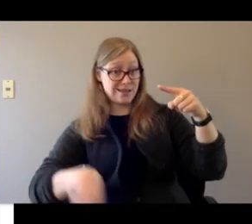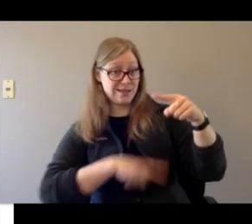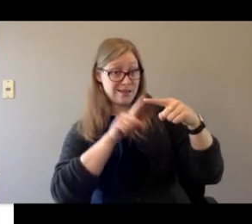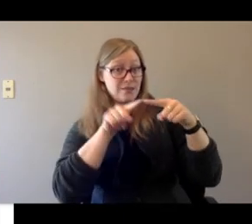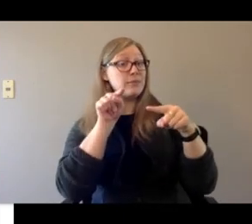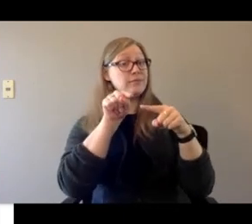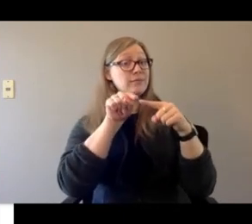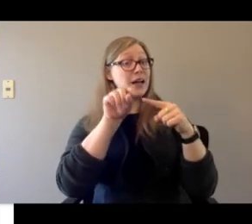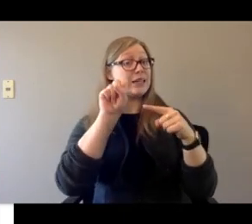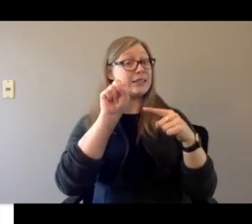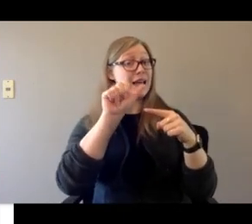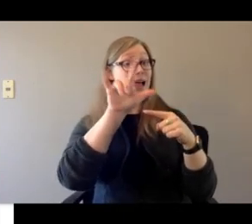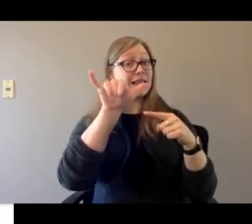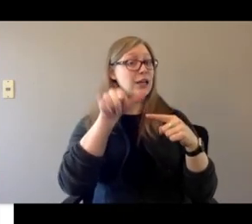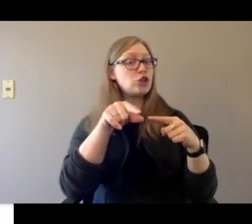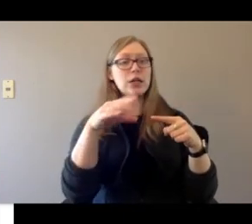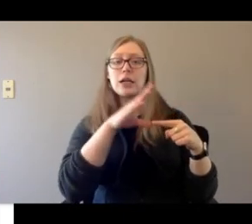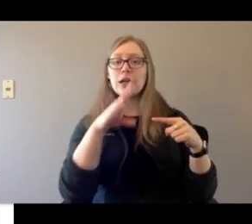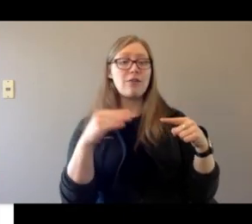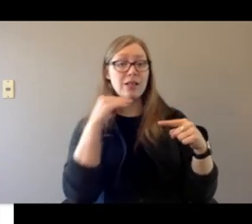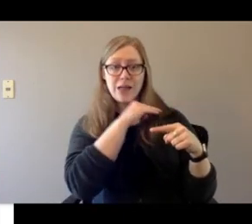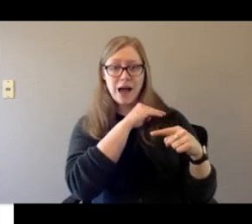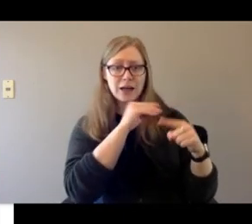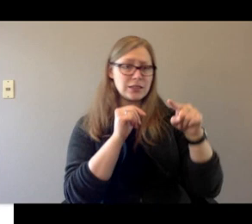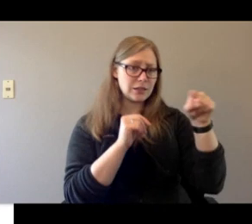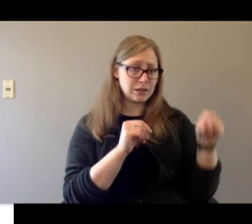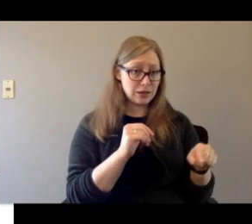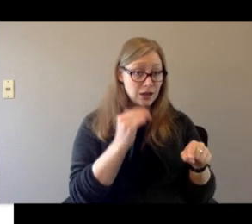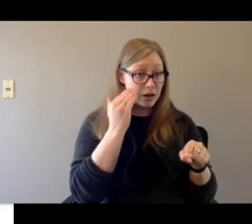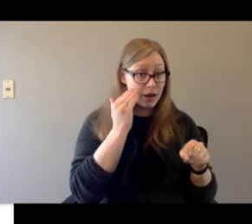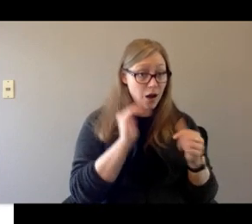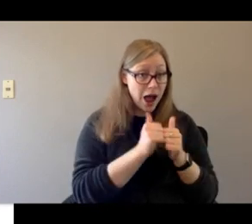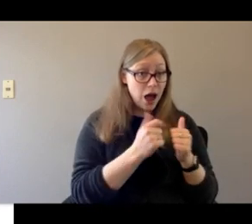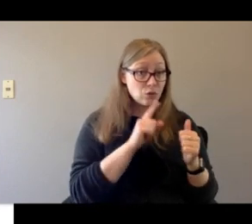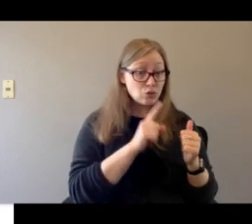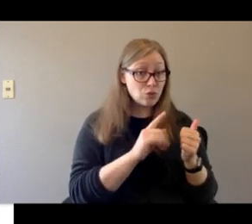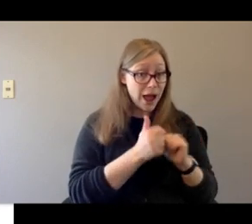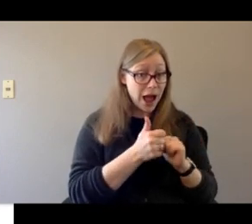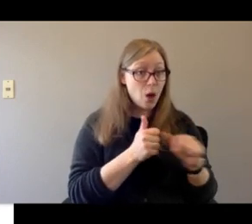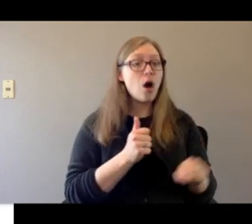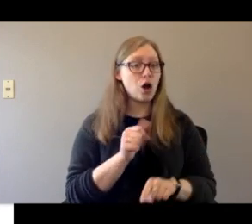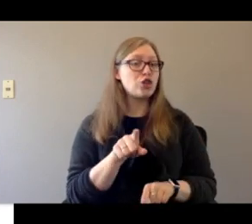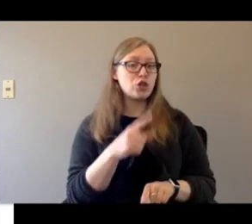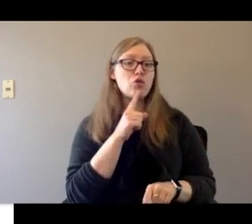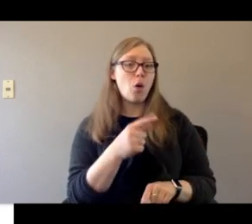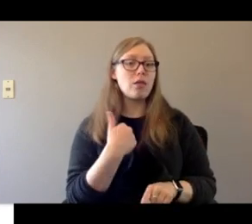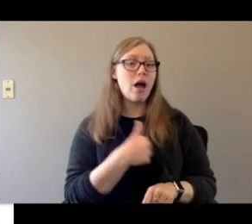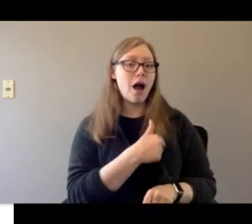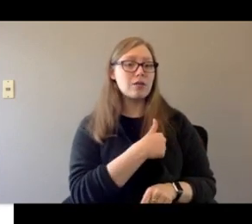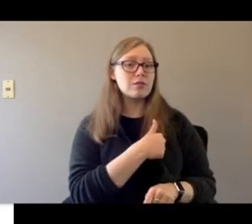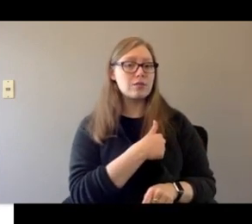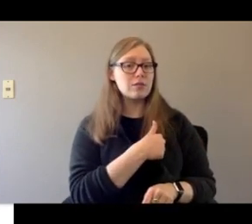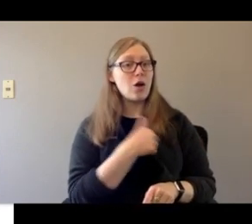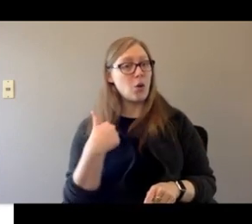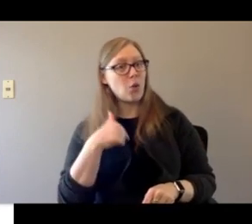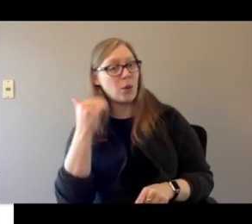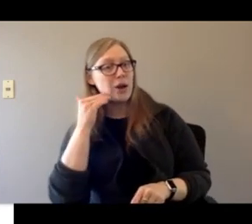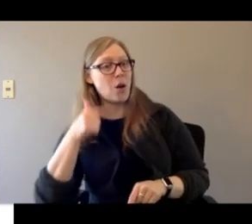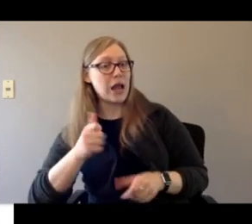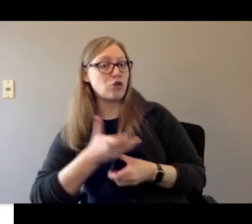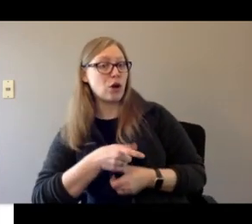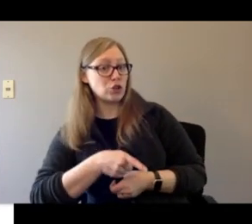We know this to be true because Sally said so. We know this because Sally never lies, right? So original